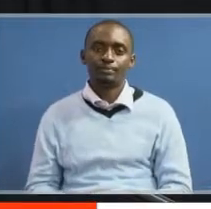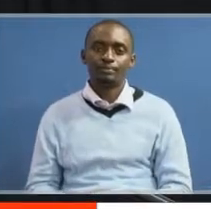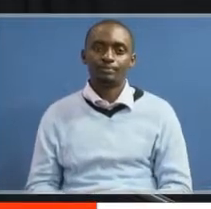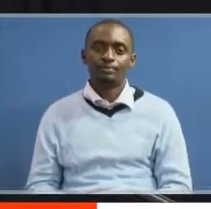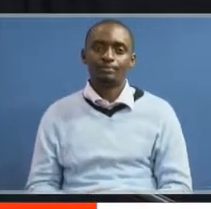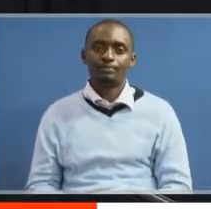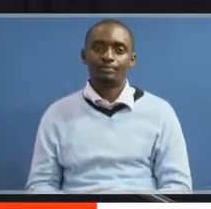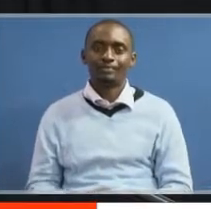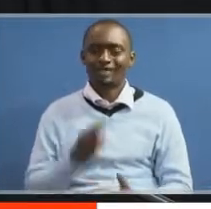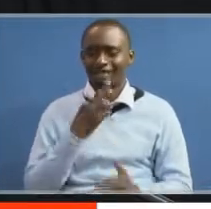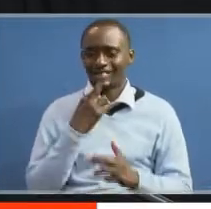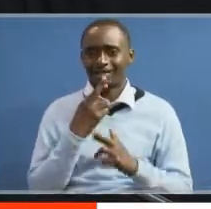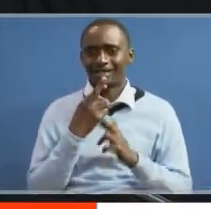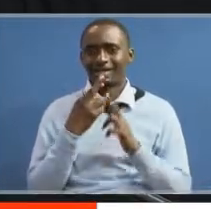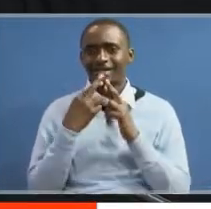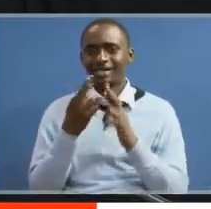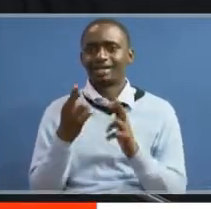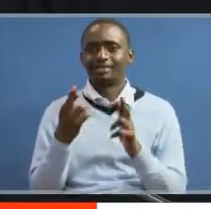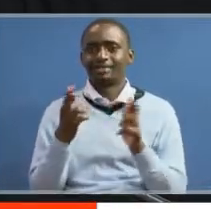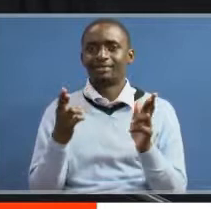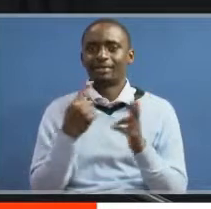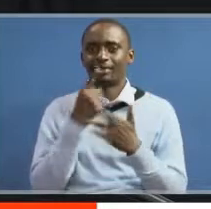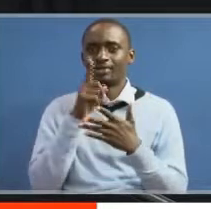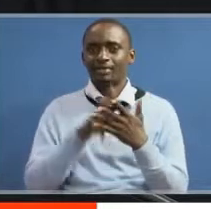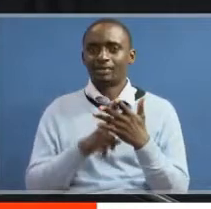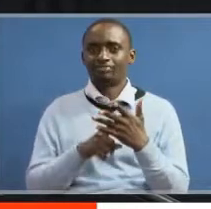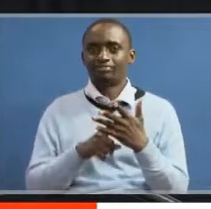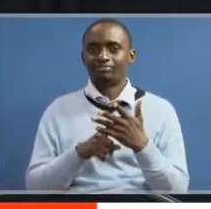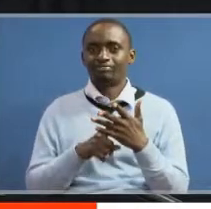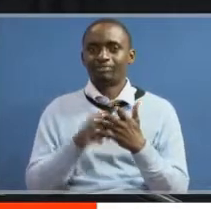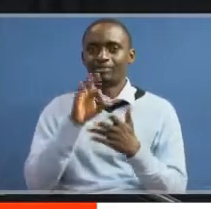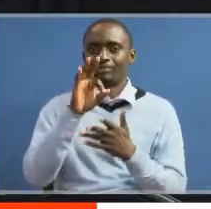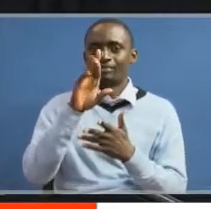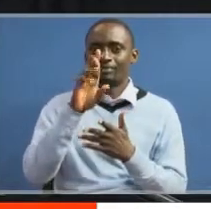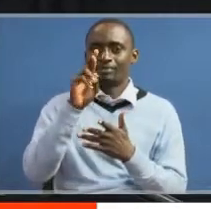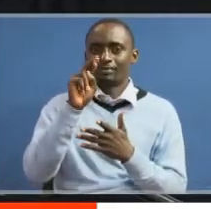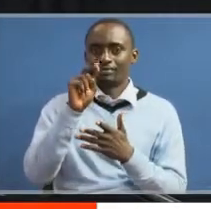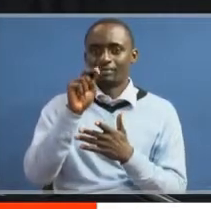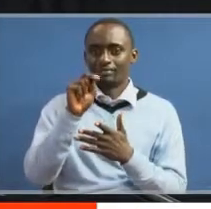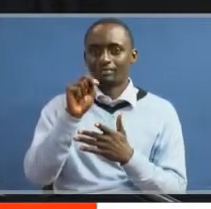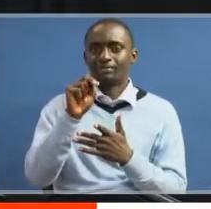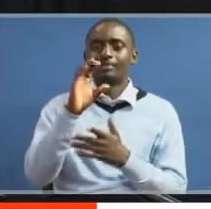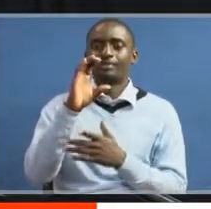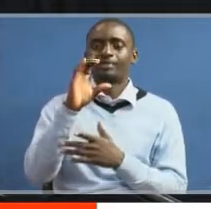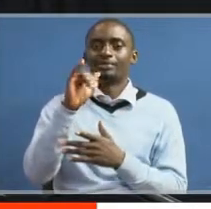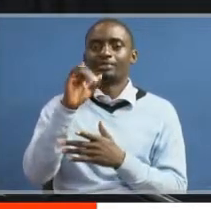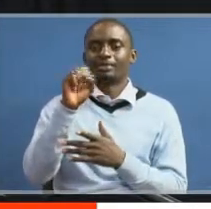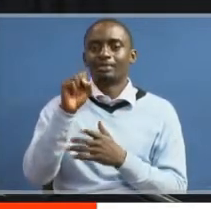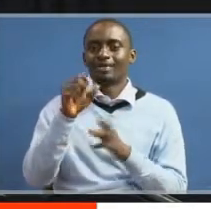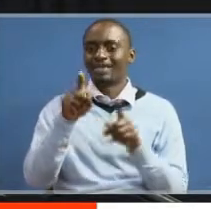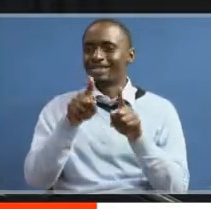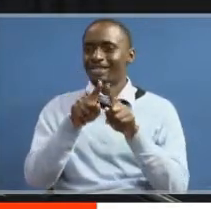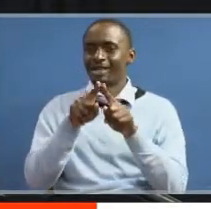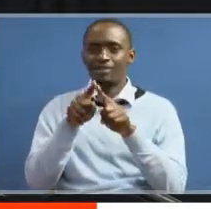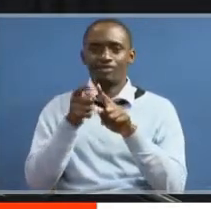Really, to tell you, Francis remained the same. From the time I met him